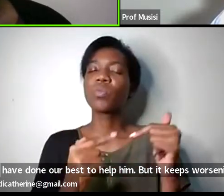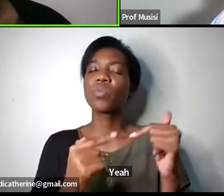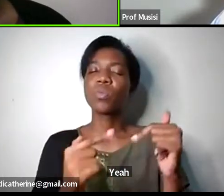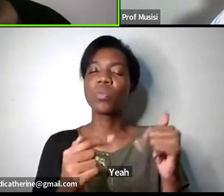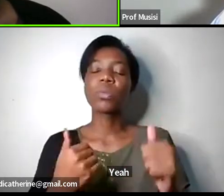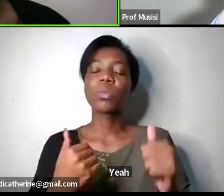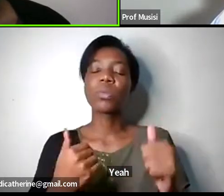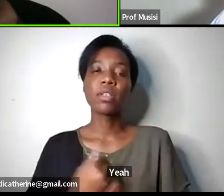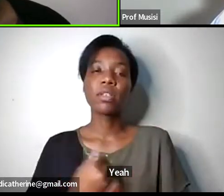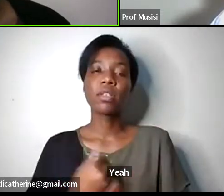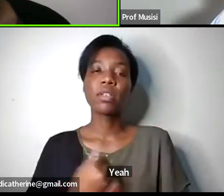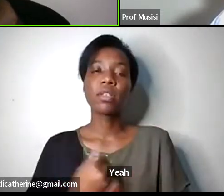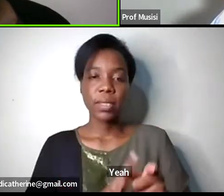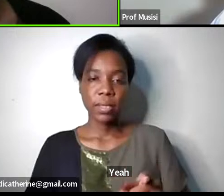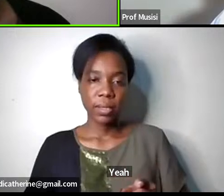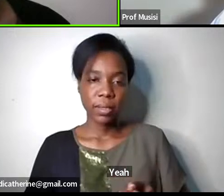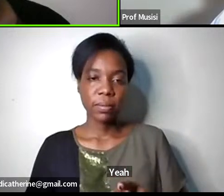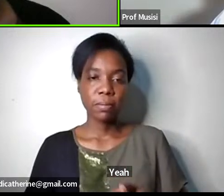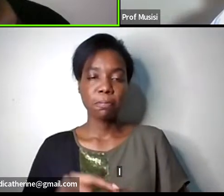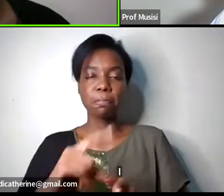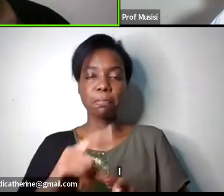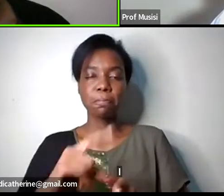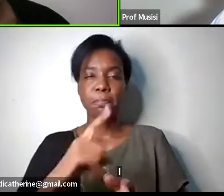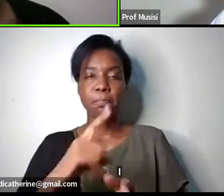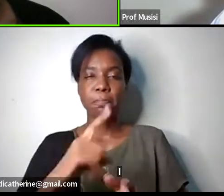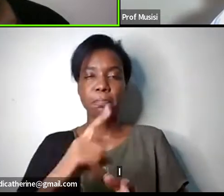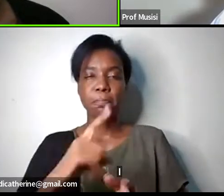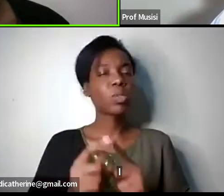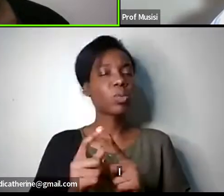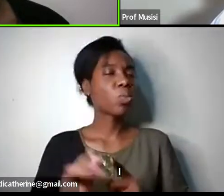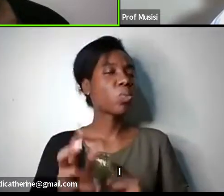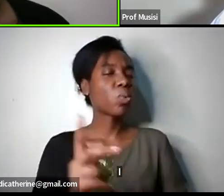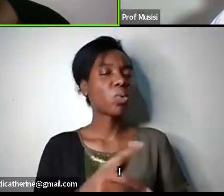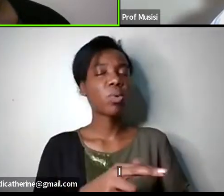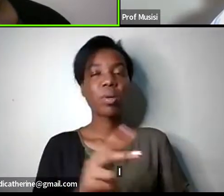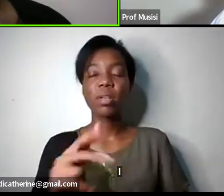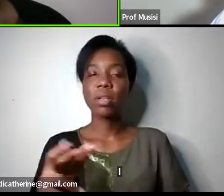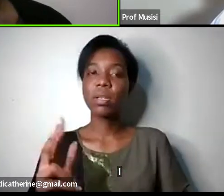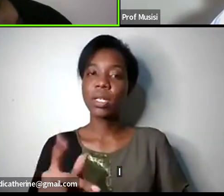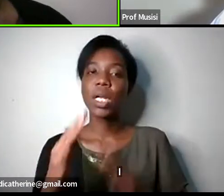Other times, he is silent but walking around the house.